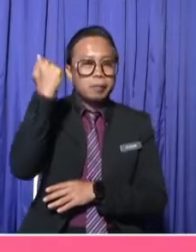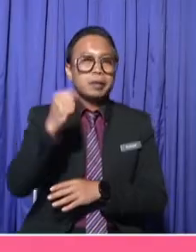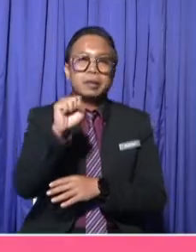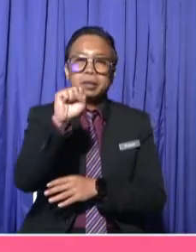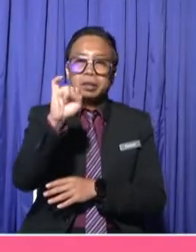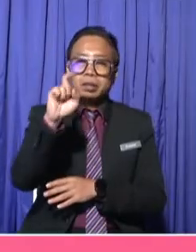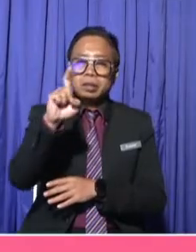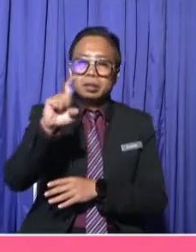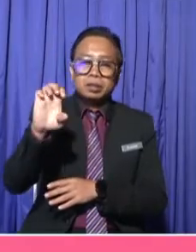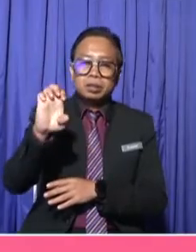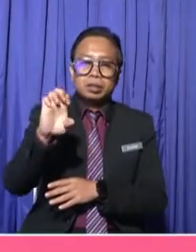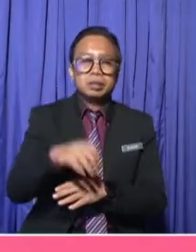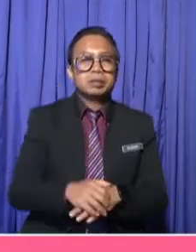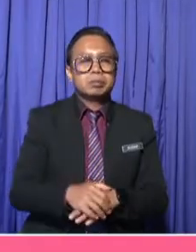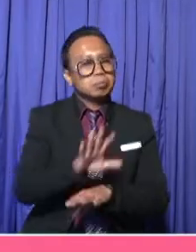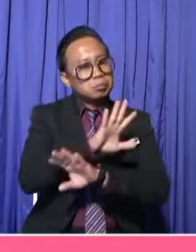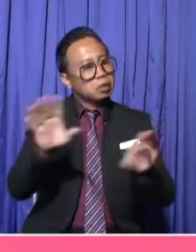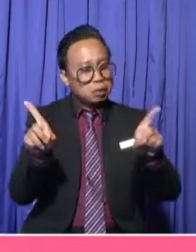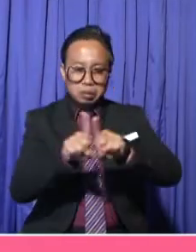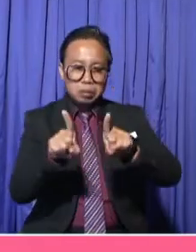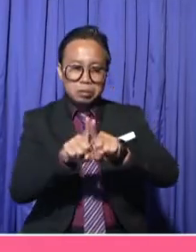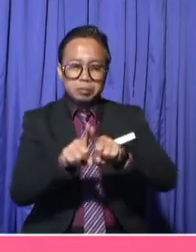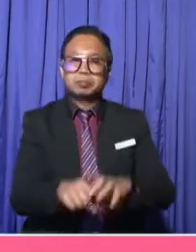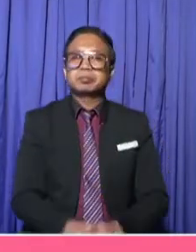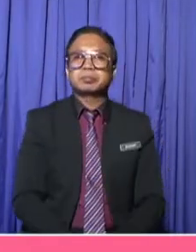of both parts is not equal.